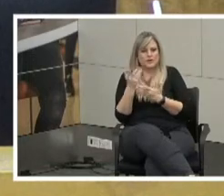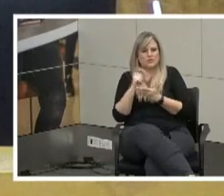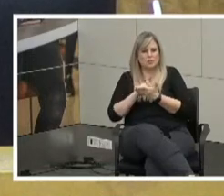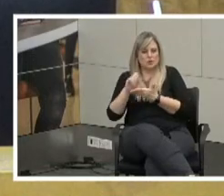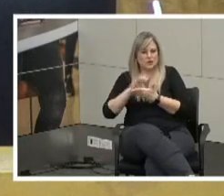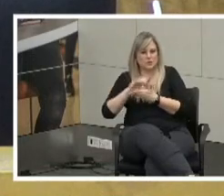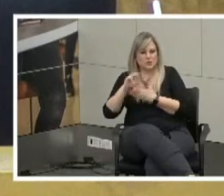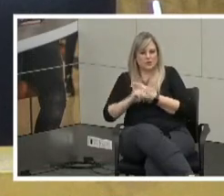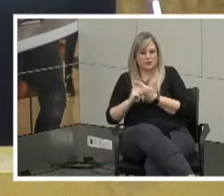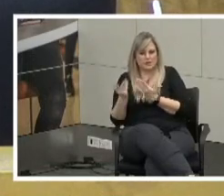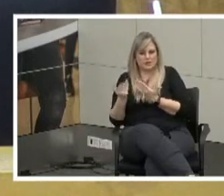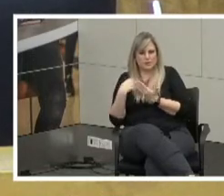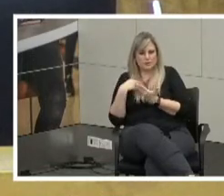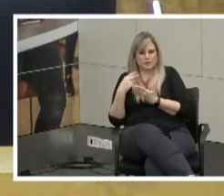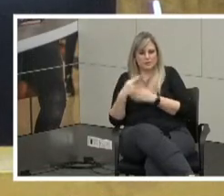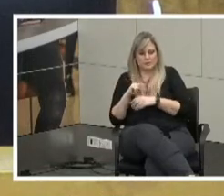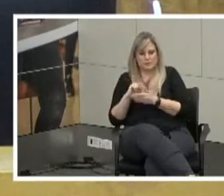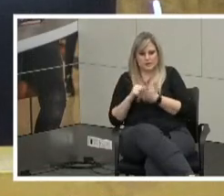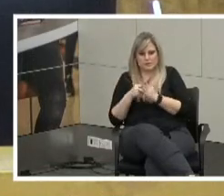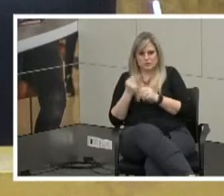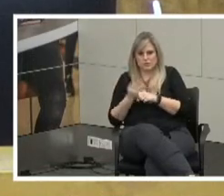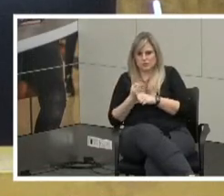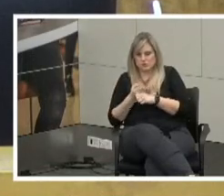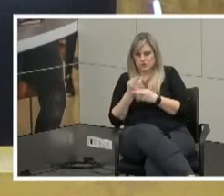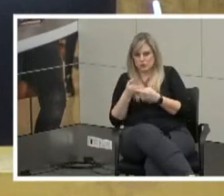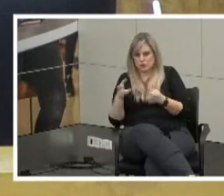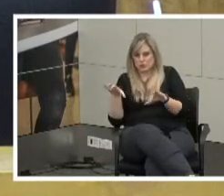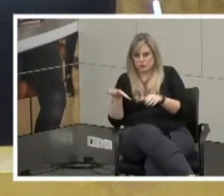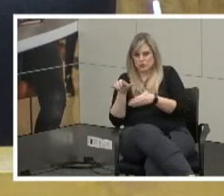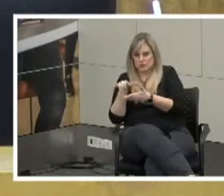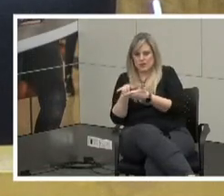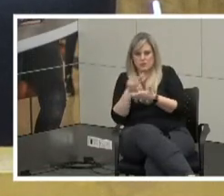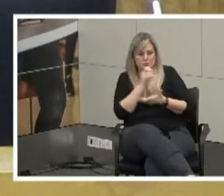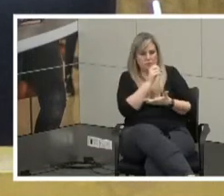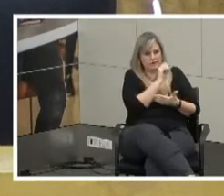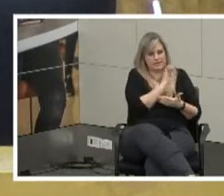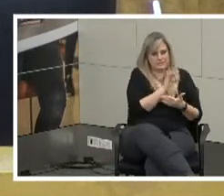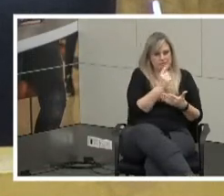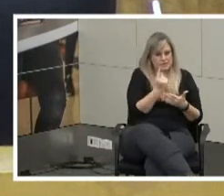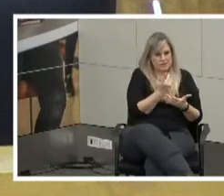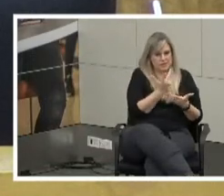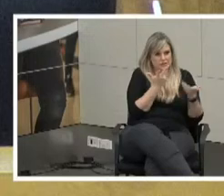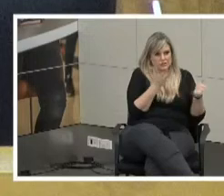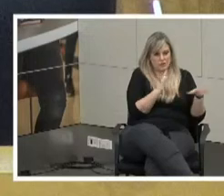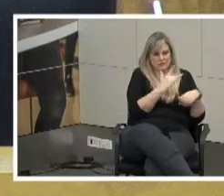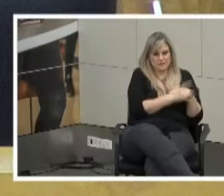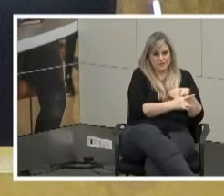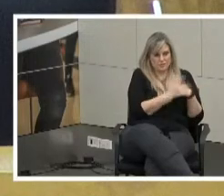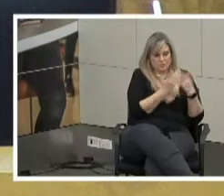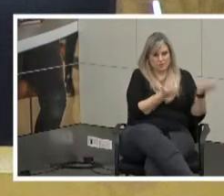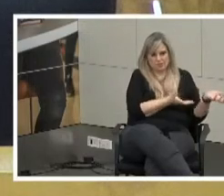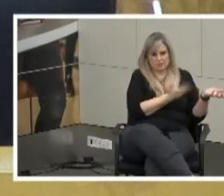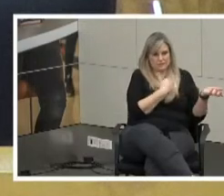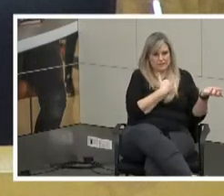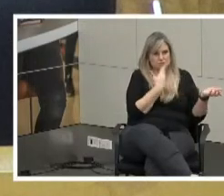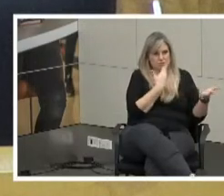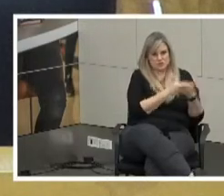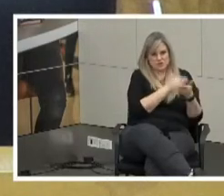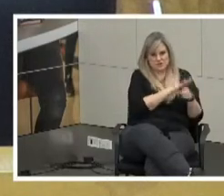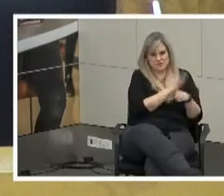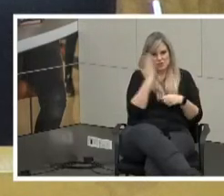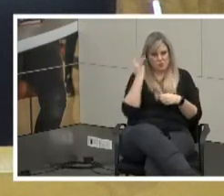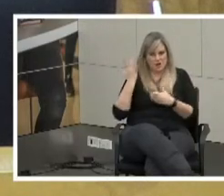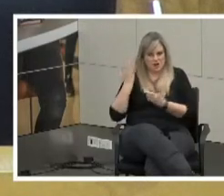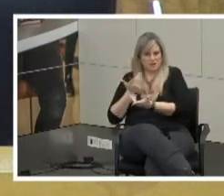curriculum we're expending resources in doing that if there's something that's already been approved and available then I wonder why would